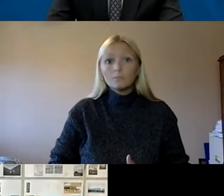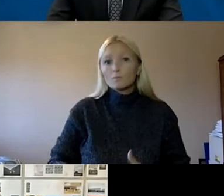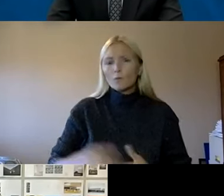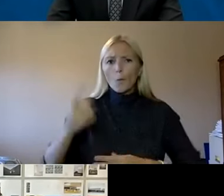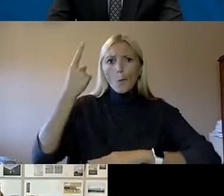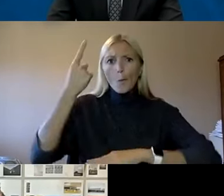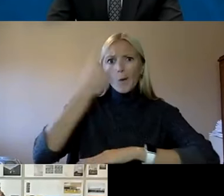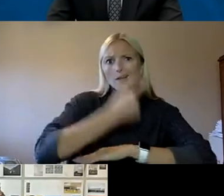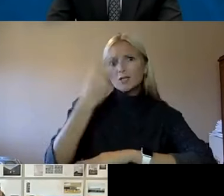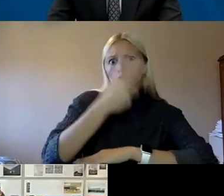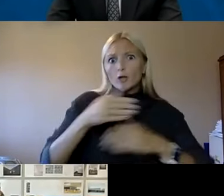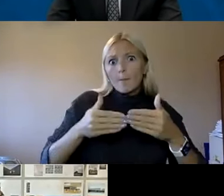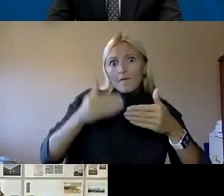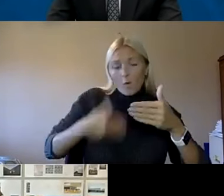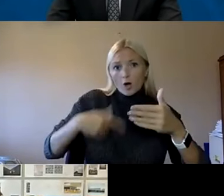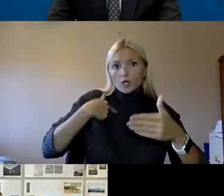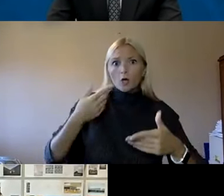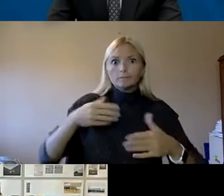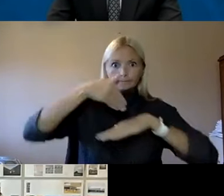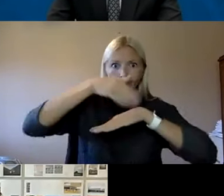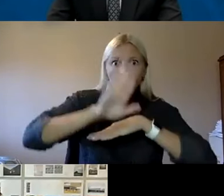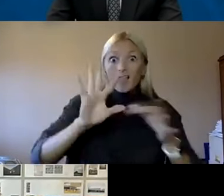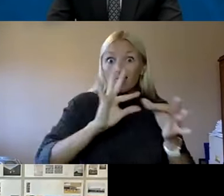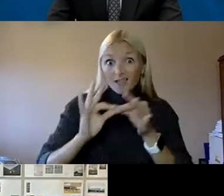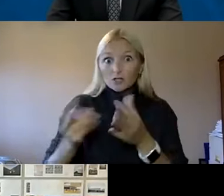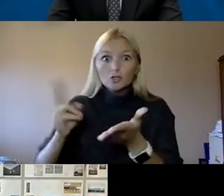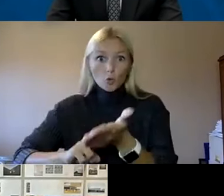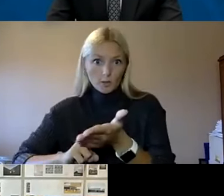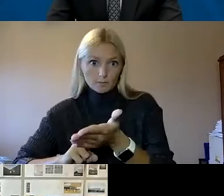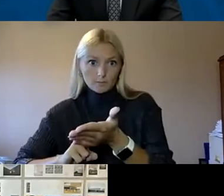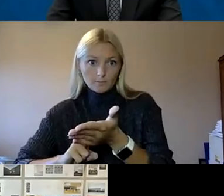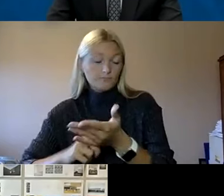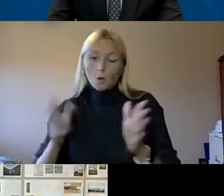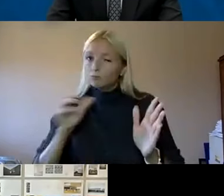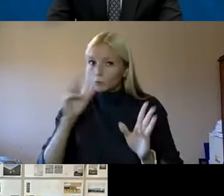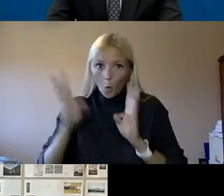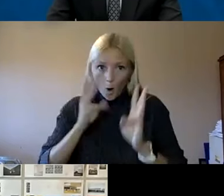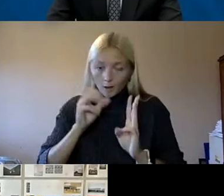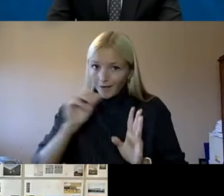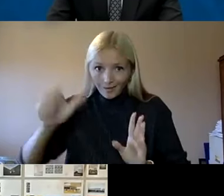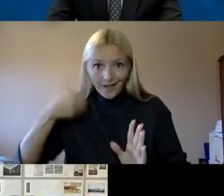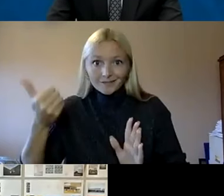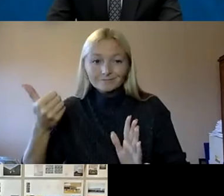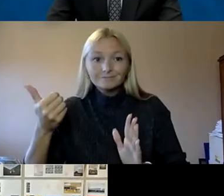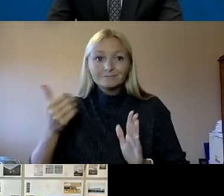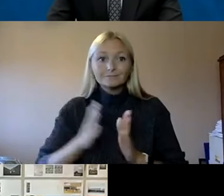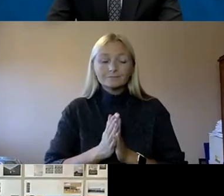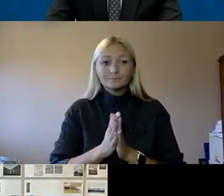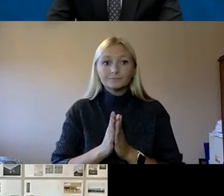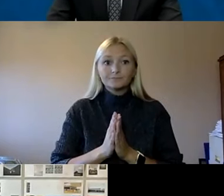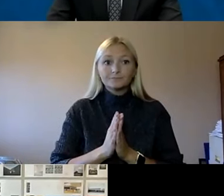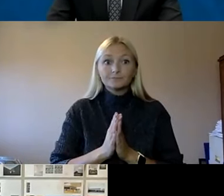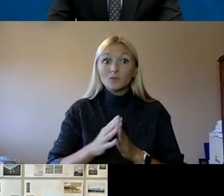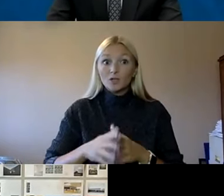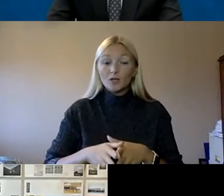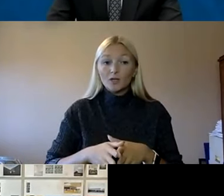the link to join those events. So don't worry, you don't have to do anything else. For continuing education credits for